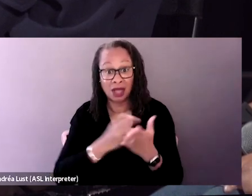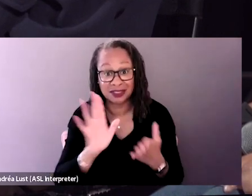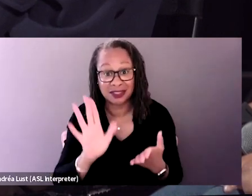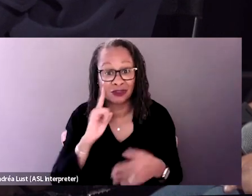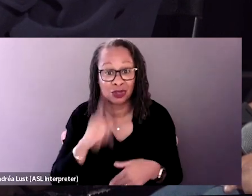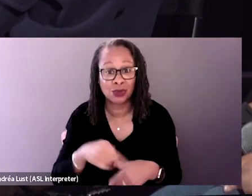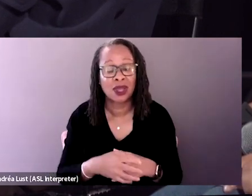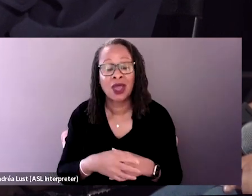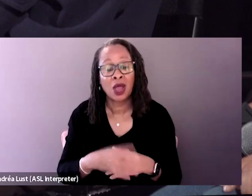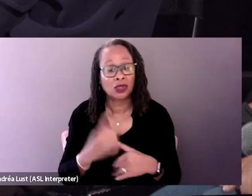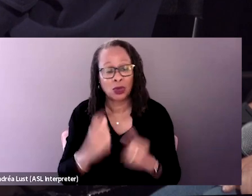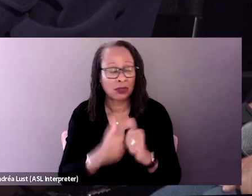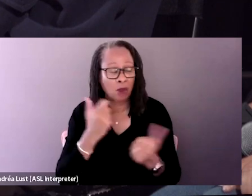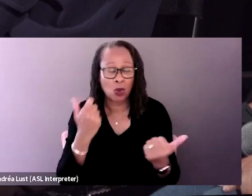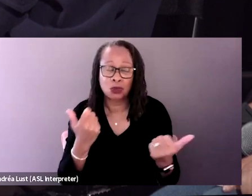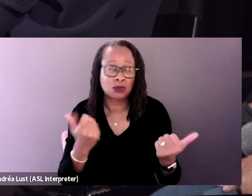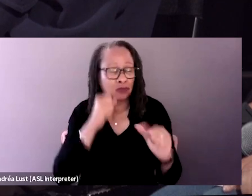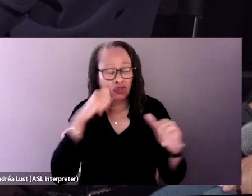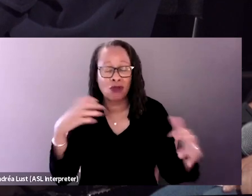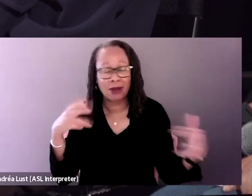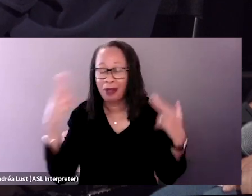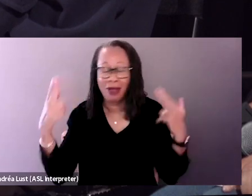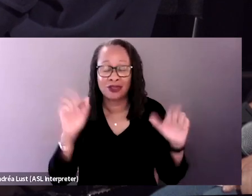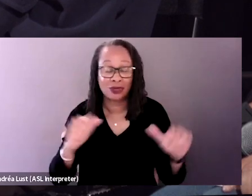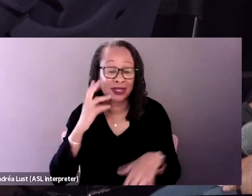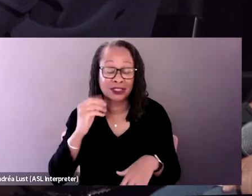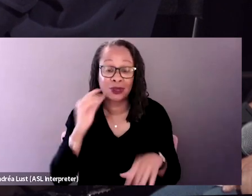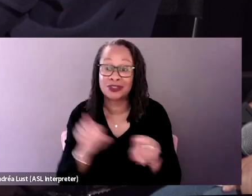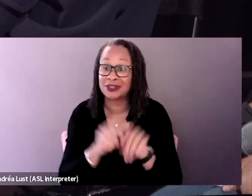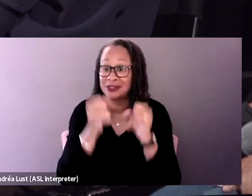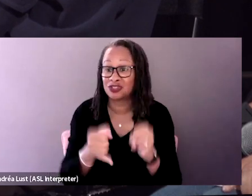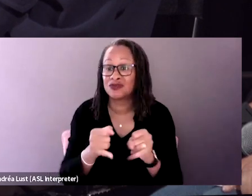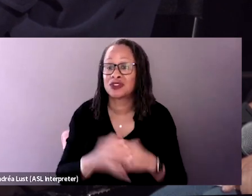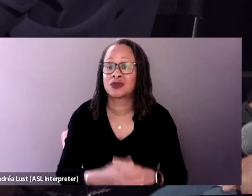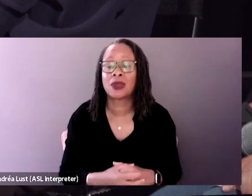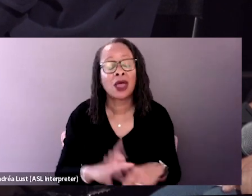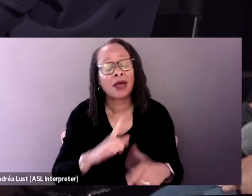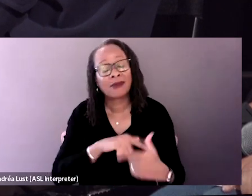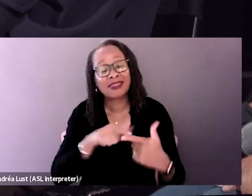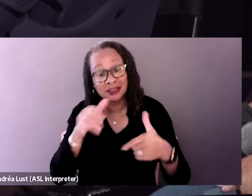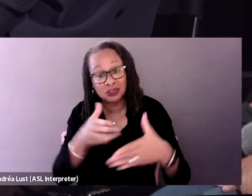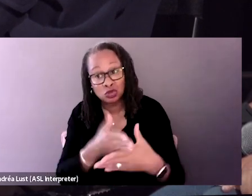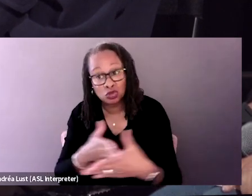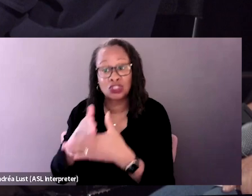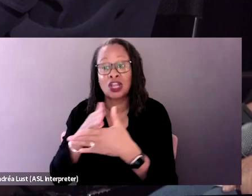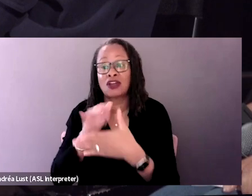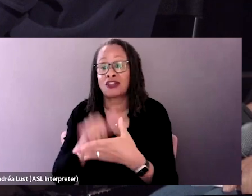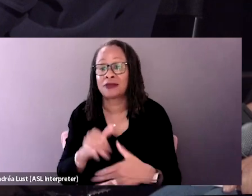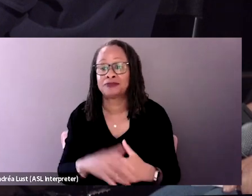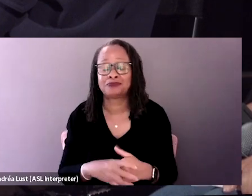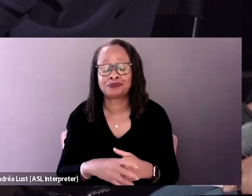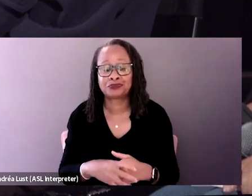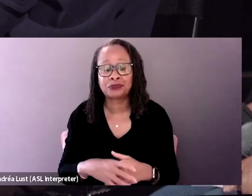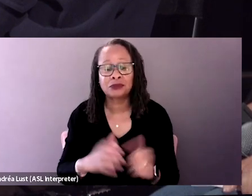is one of the most incredible highs that you can experience as an individual. But then to share that with other